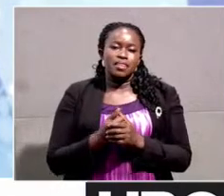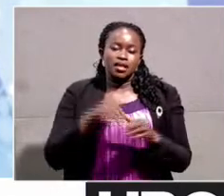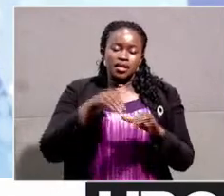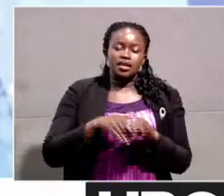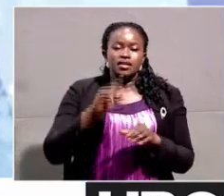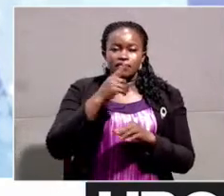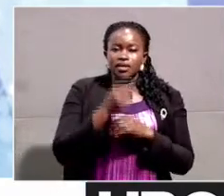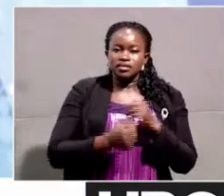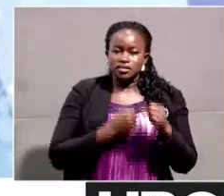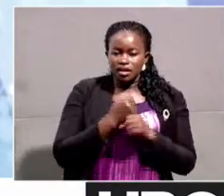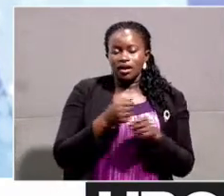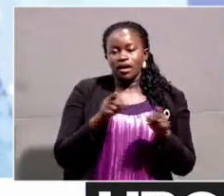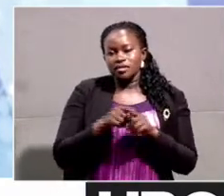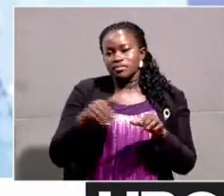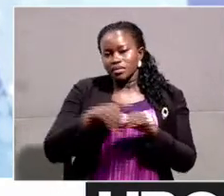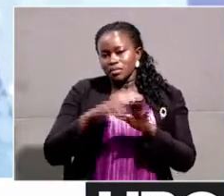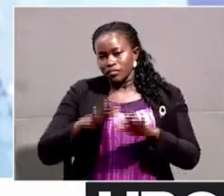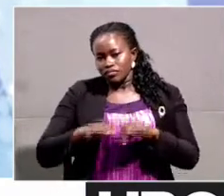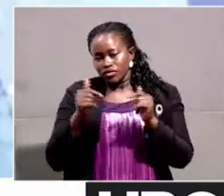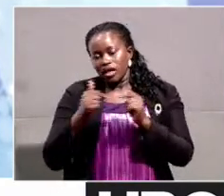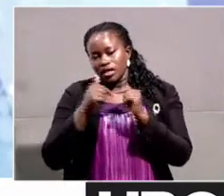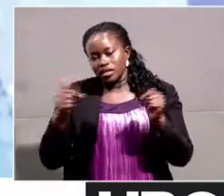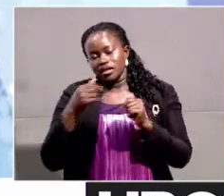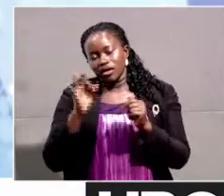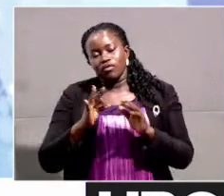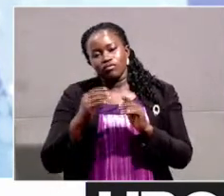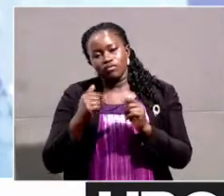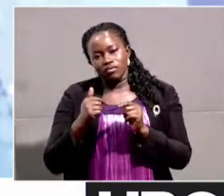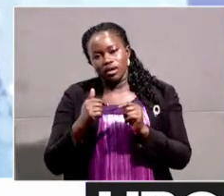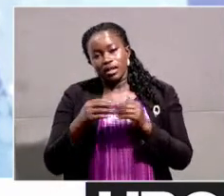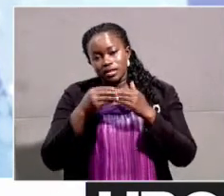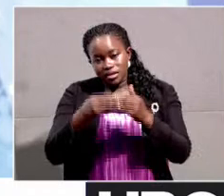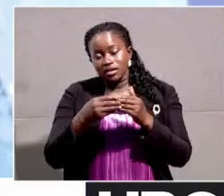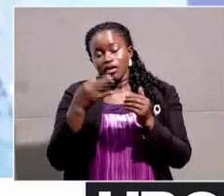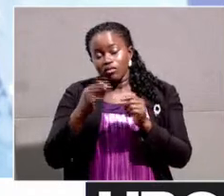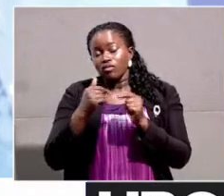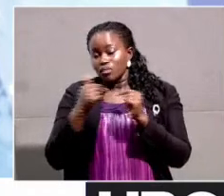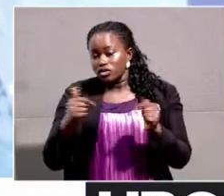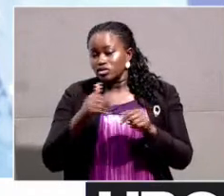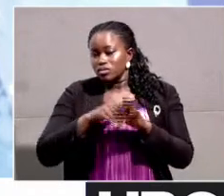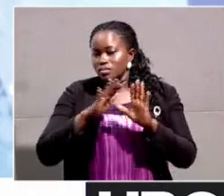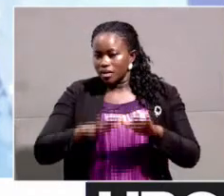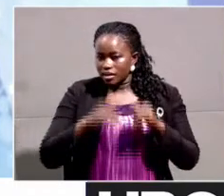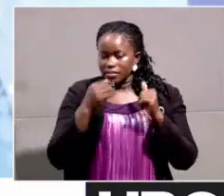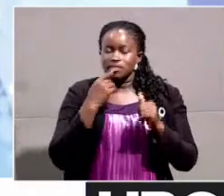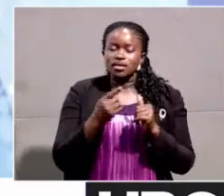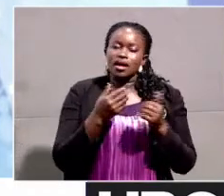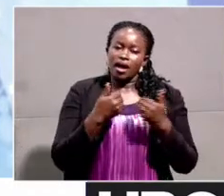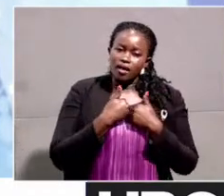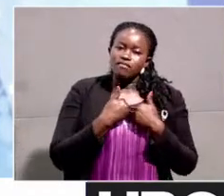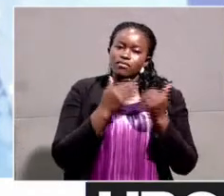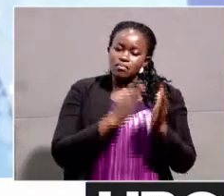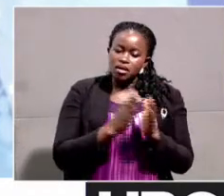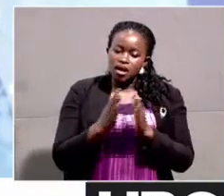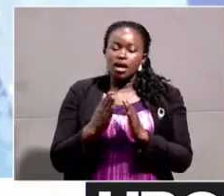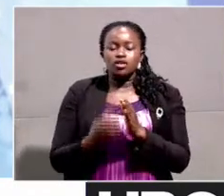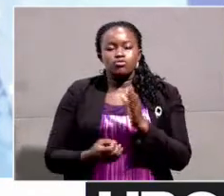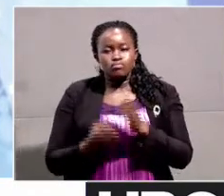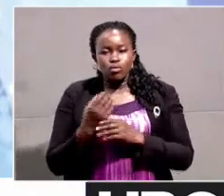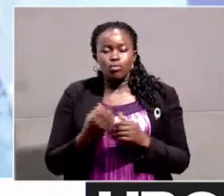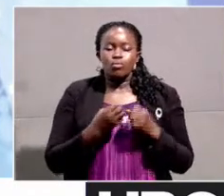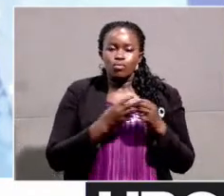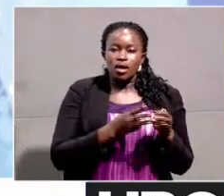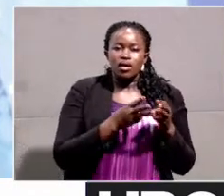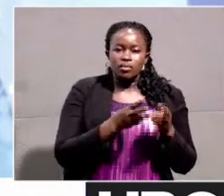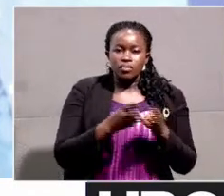a number of achievements as MPs. The leader of opposition in parliament, Matthias Mpoga, says that they have plans to put up hard fights on